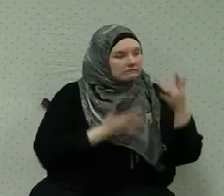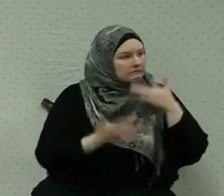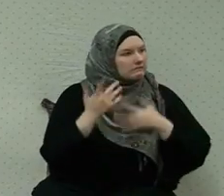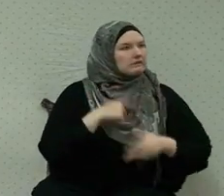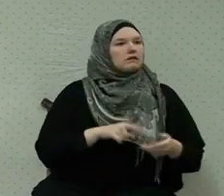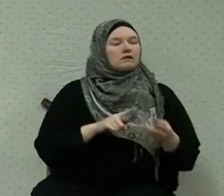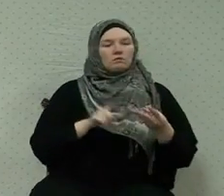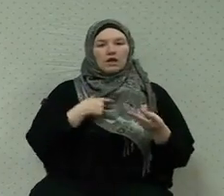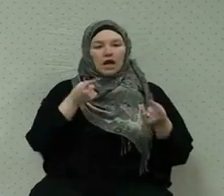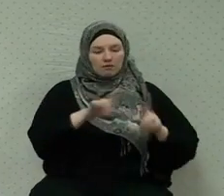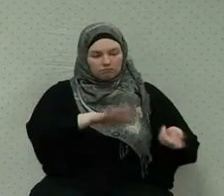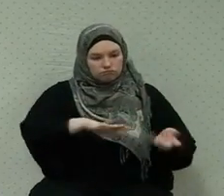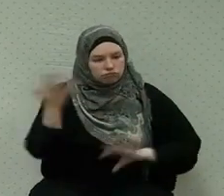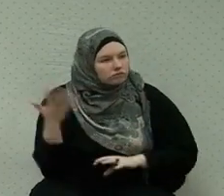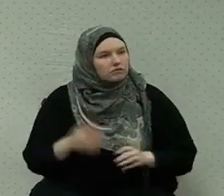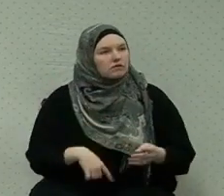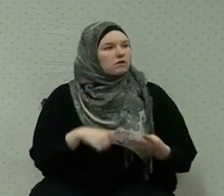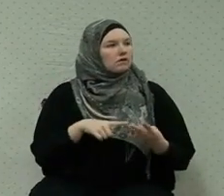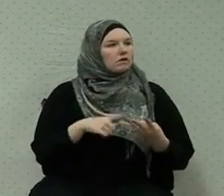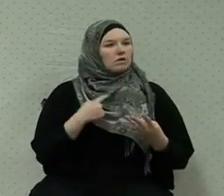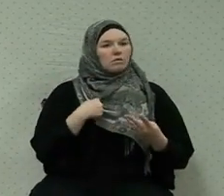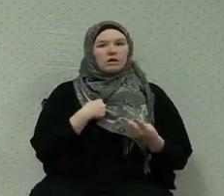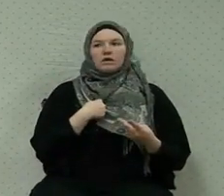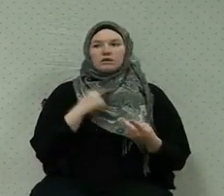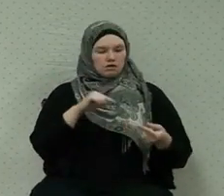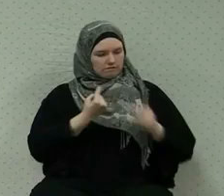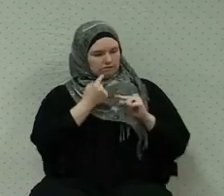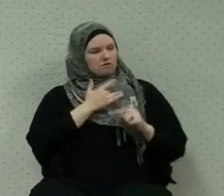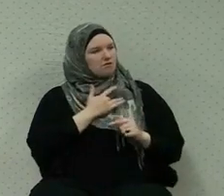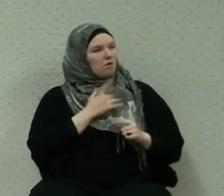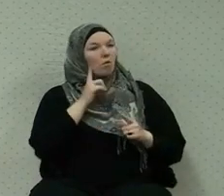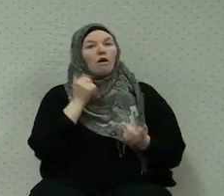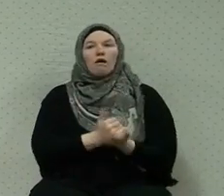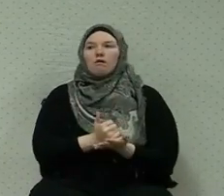a crisis, when we are wronged, when we need help.